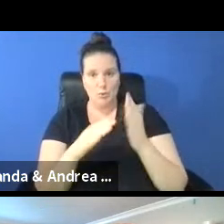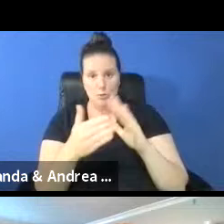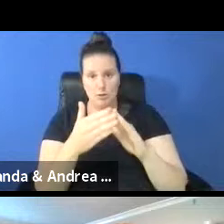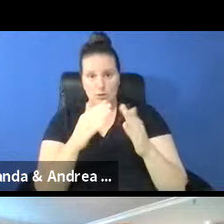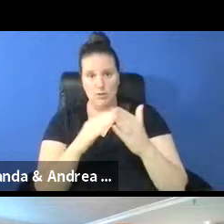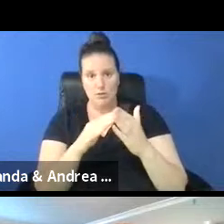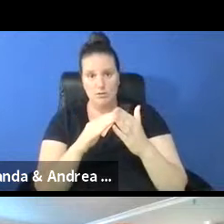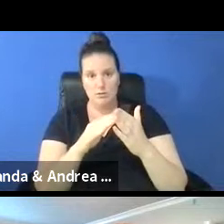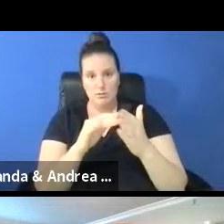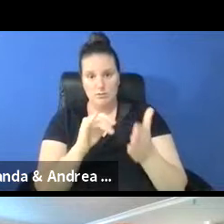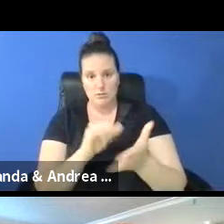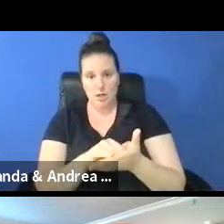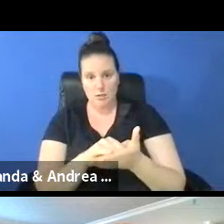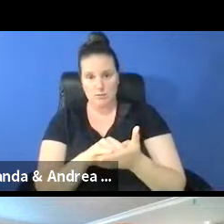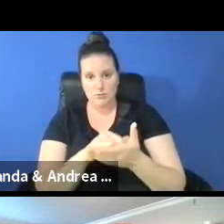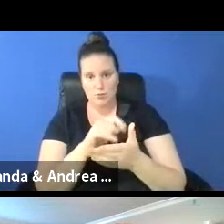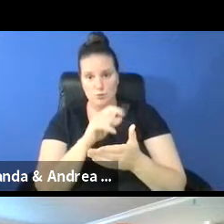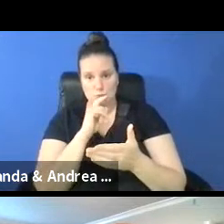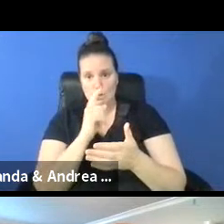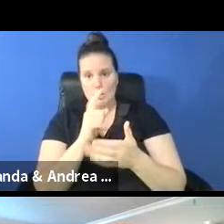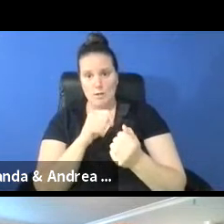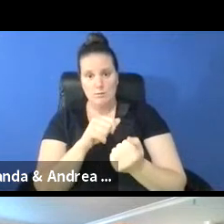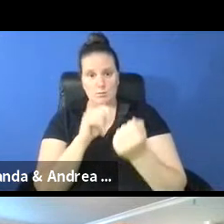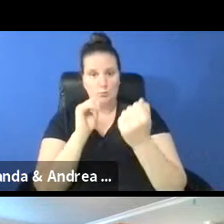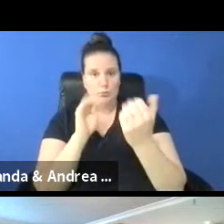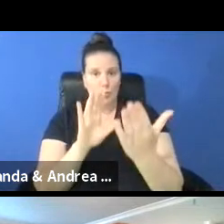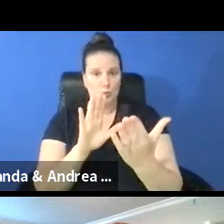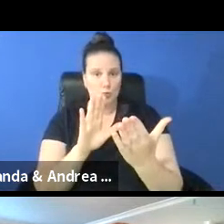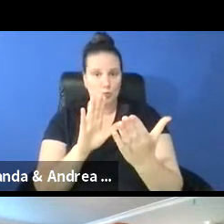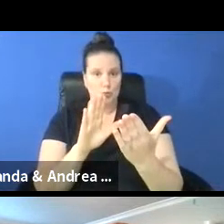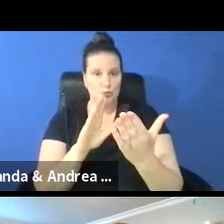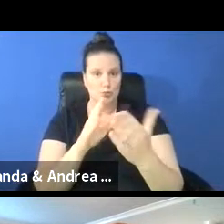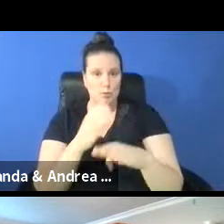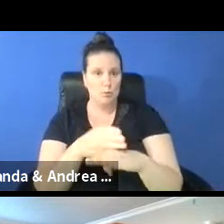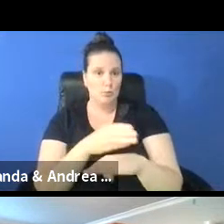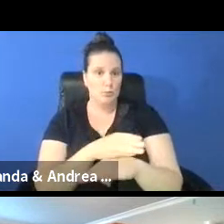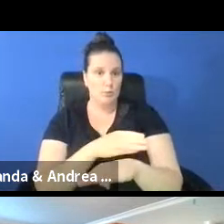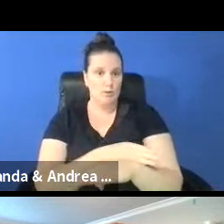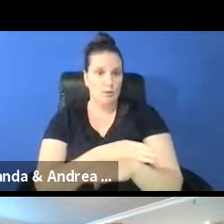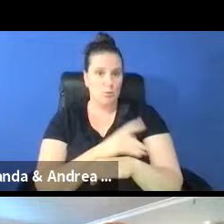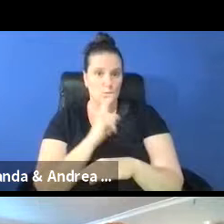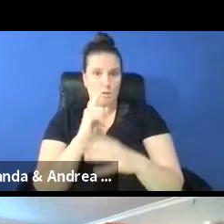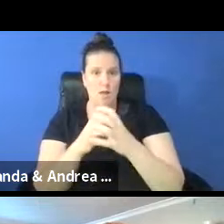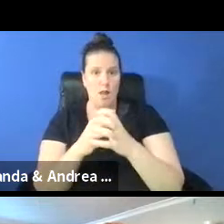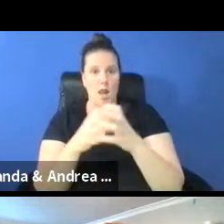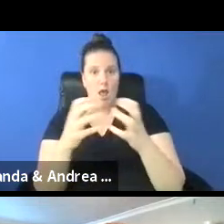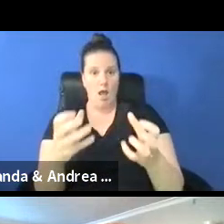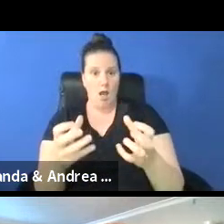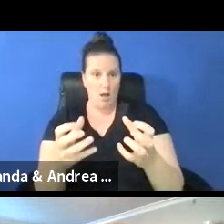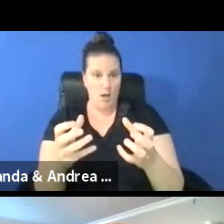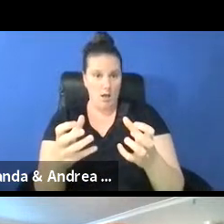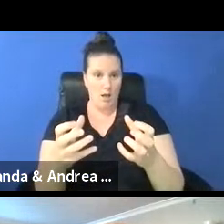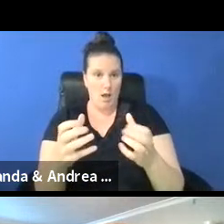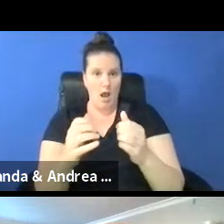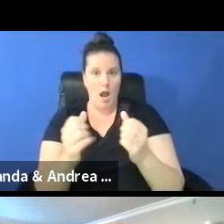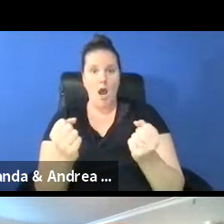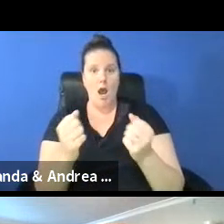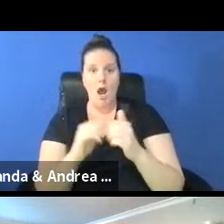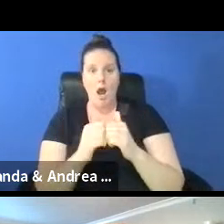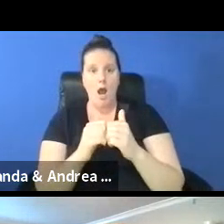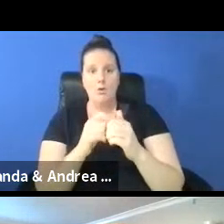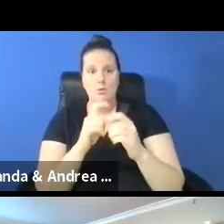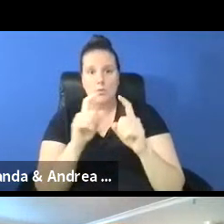a community centric approach. In terms of improvements, really a lot just in terms of how will the questions